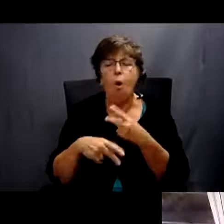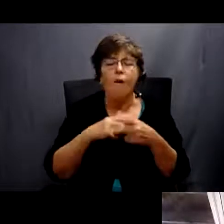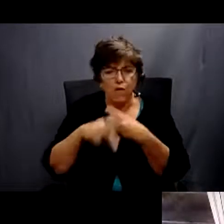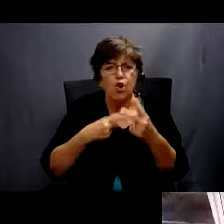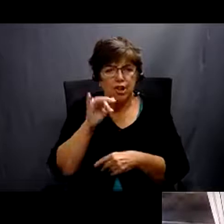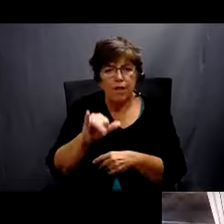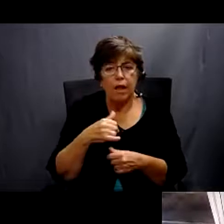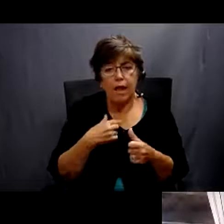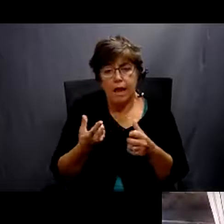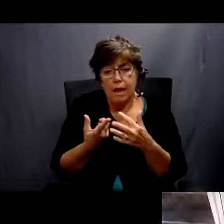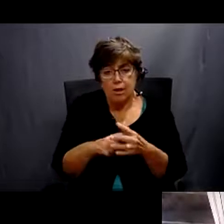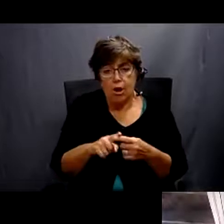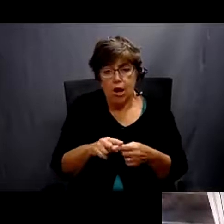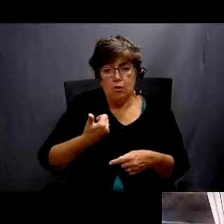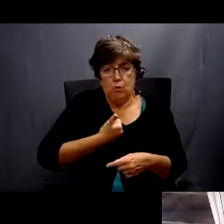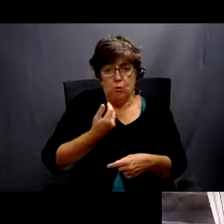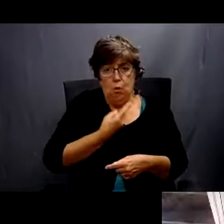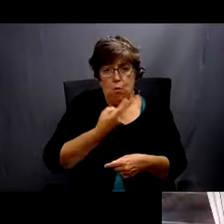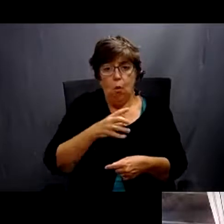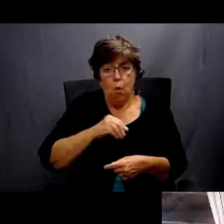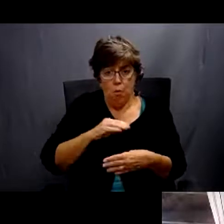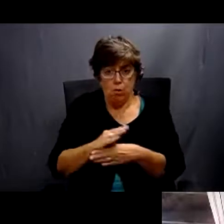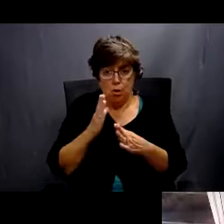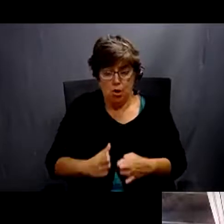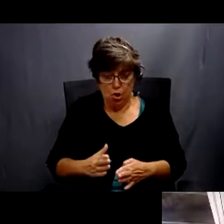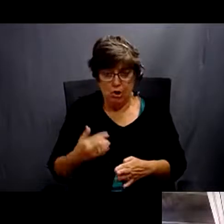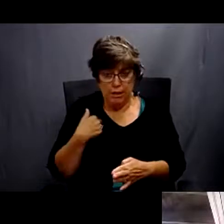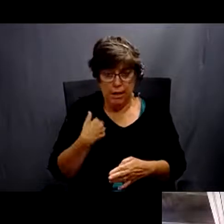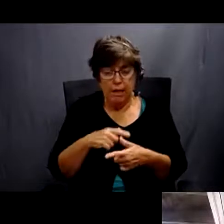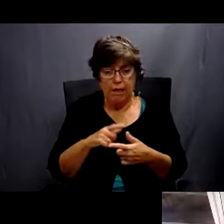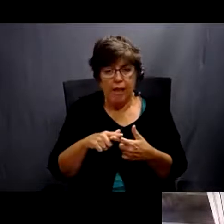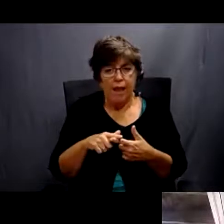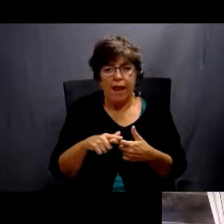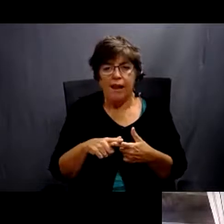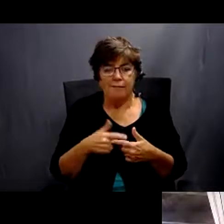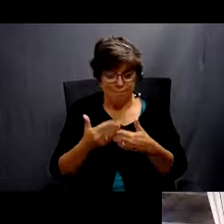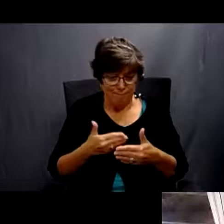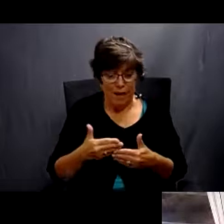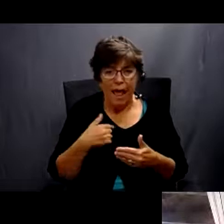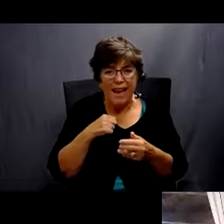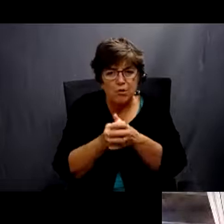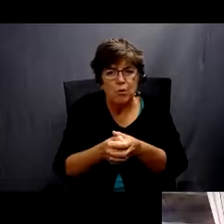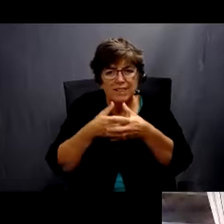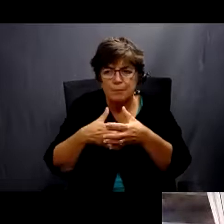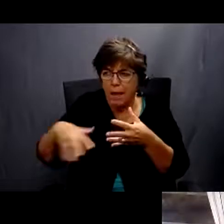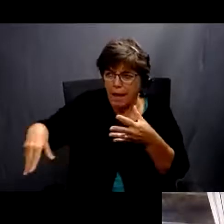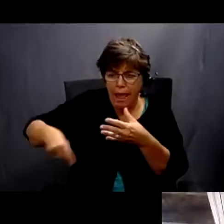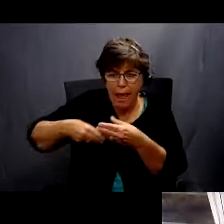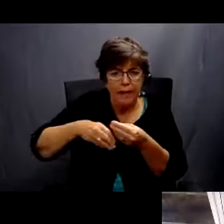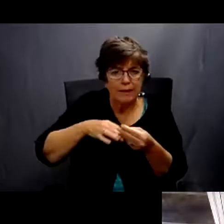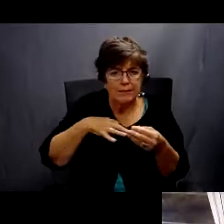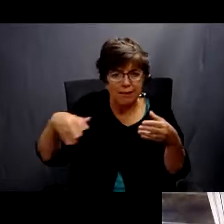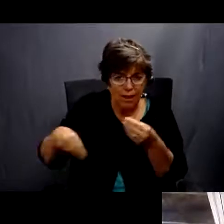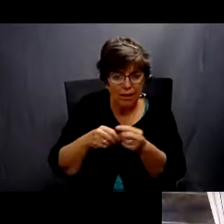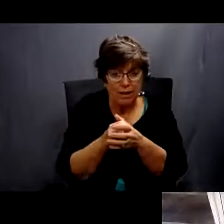solo entrepreneur, and things have gotten to the point where I have to bring on other folks to expand and keep doing the work. And so I have